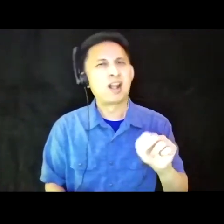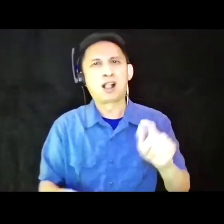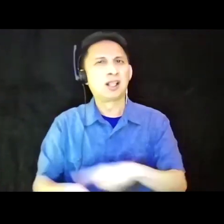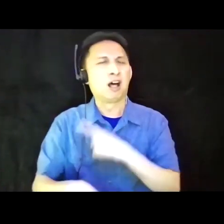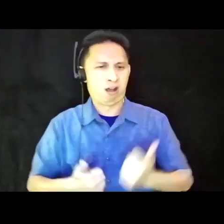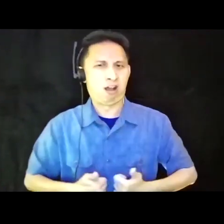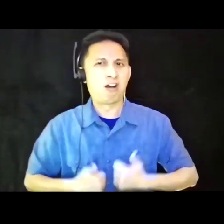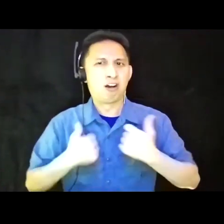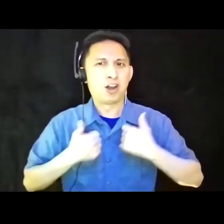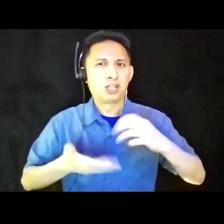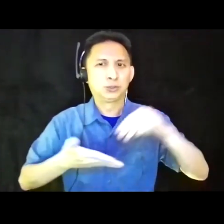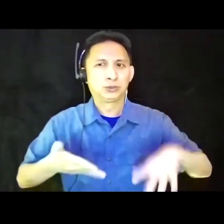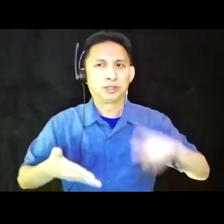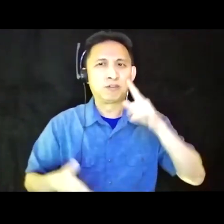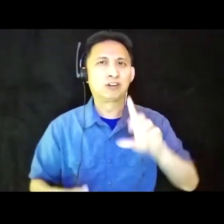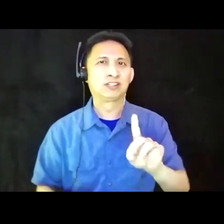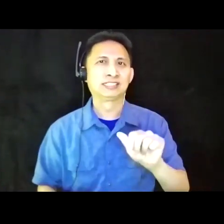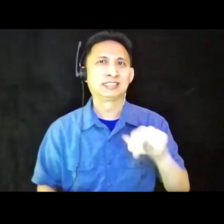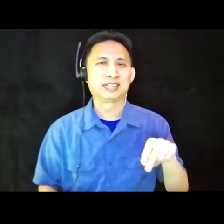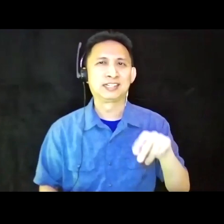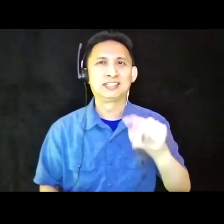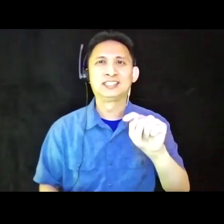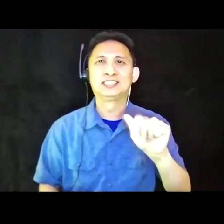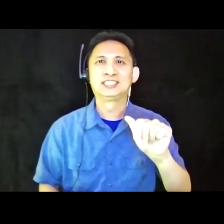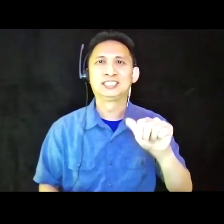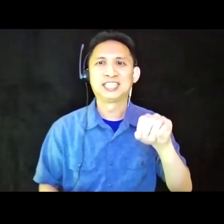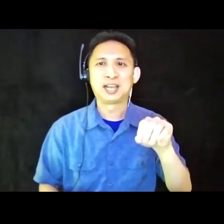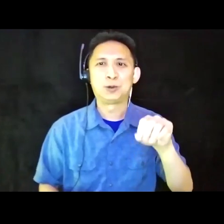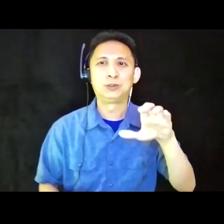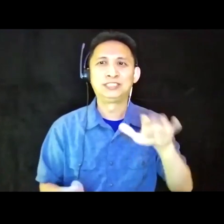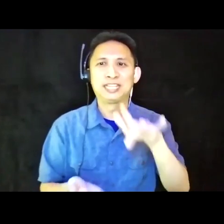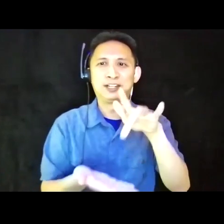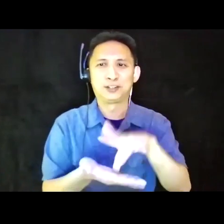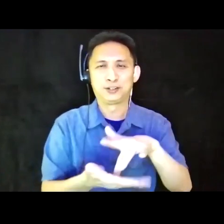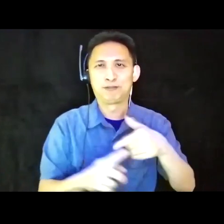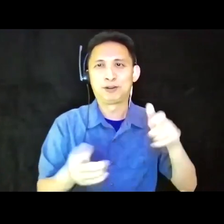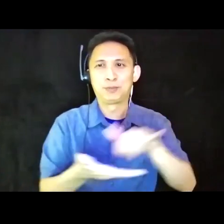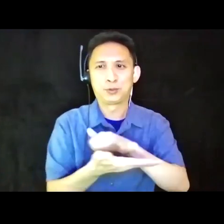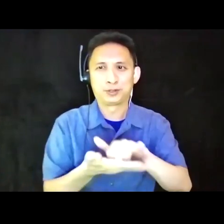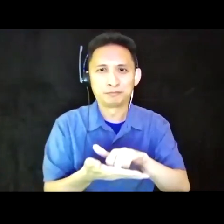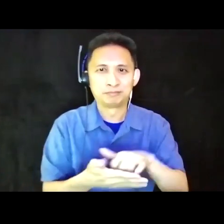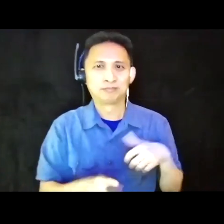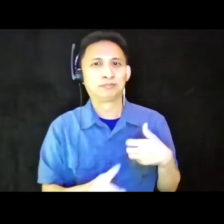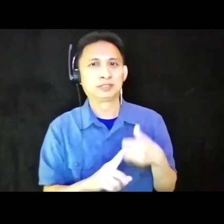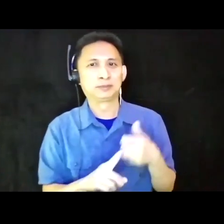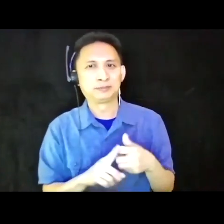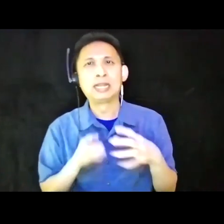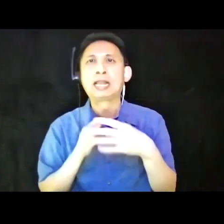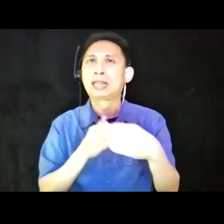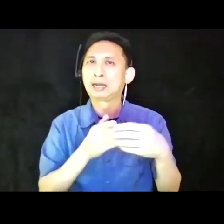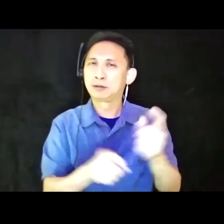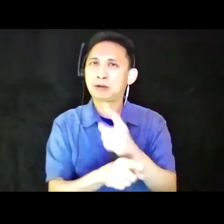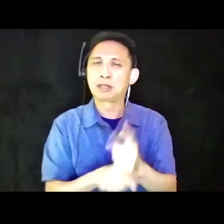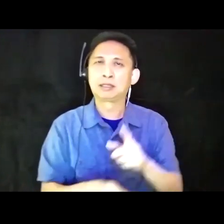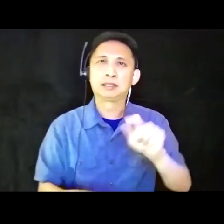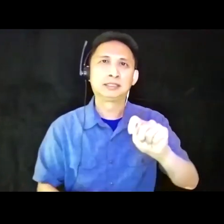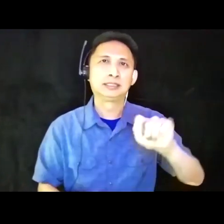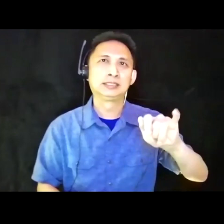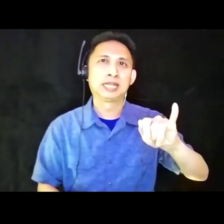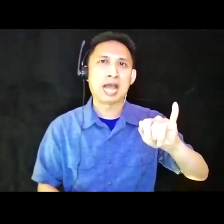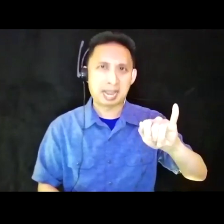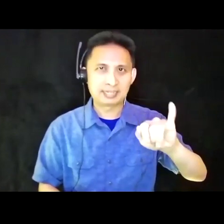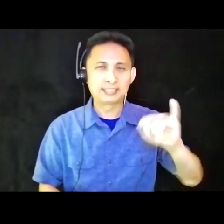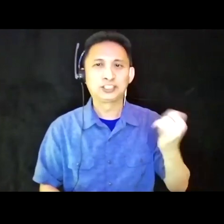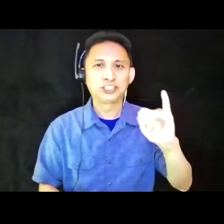Qigong classes and workshops in Europe and in the US since 2017. She works to transmit